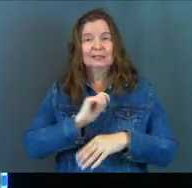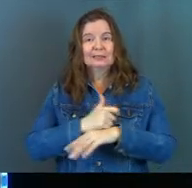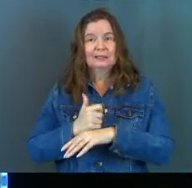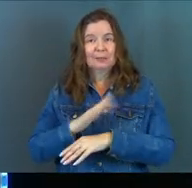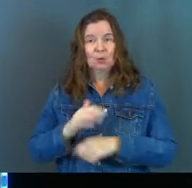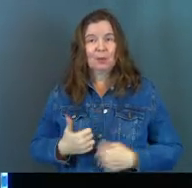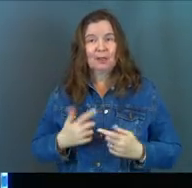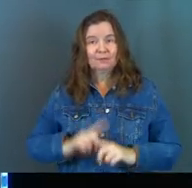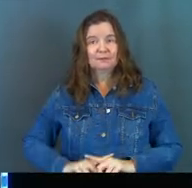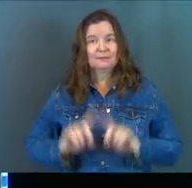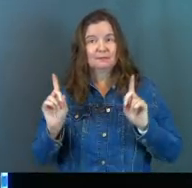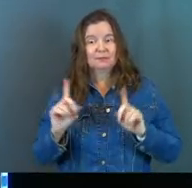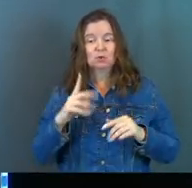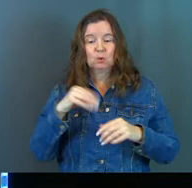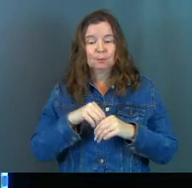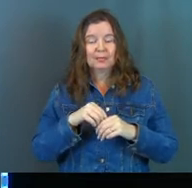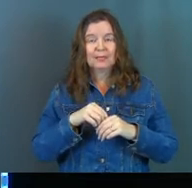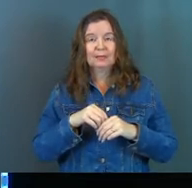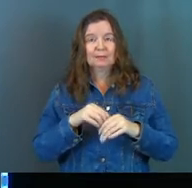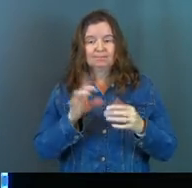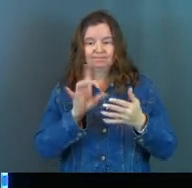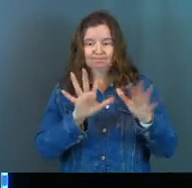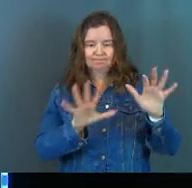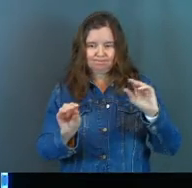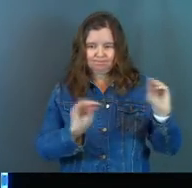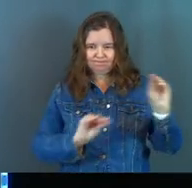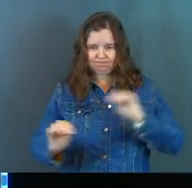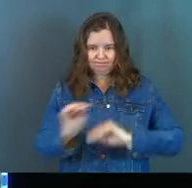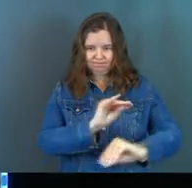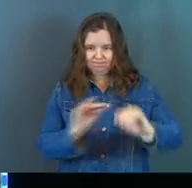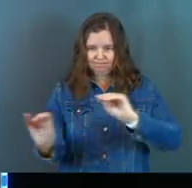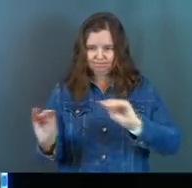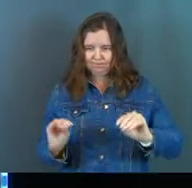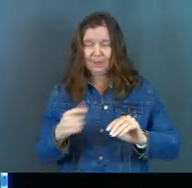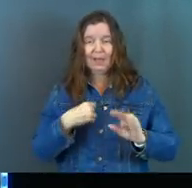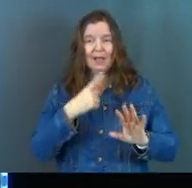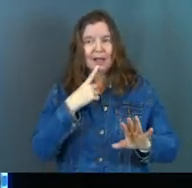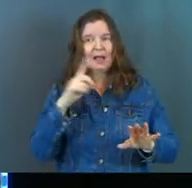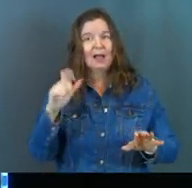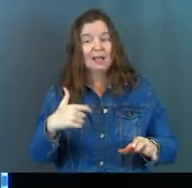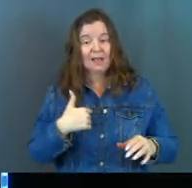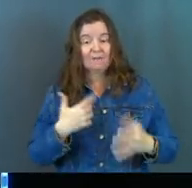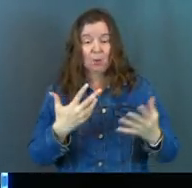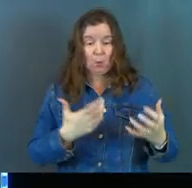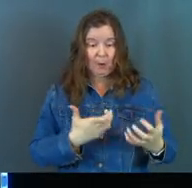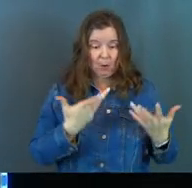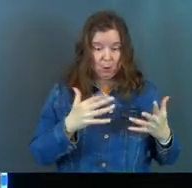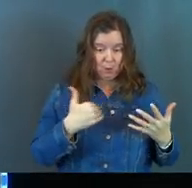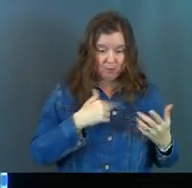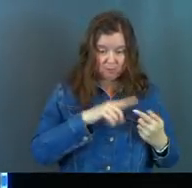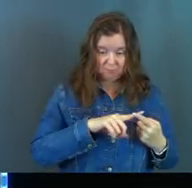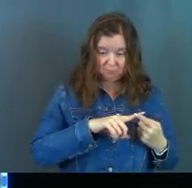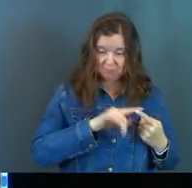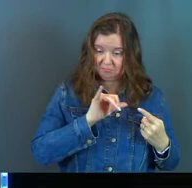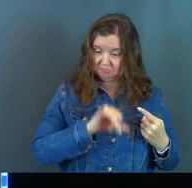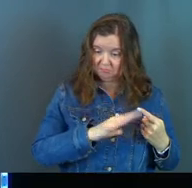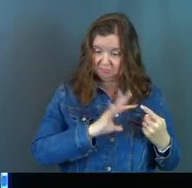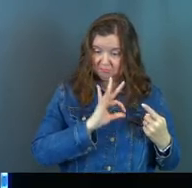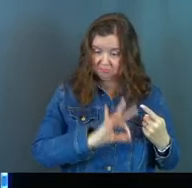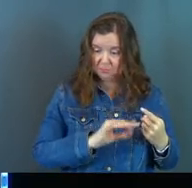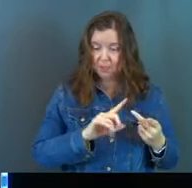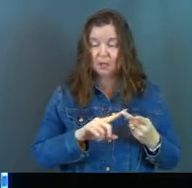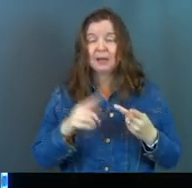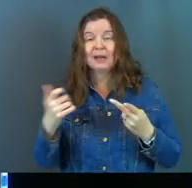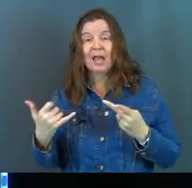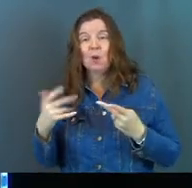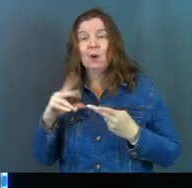life, to be the architect that comes in and says, I've got the want already. That's never been the problem. What I